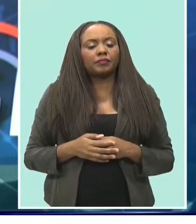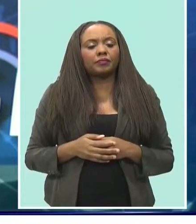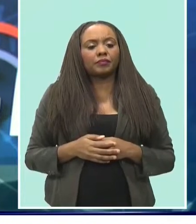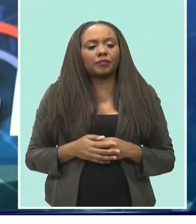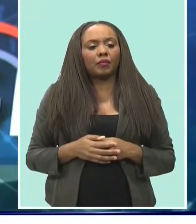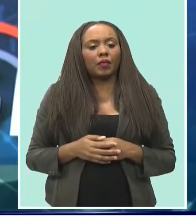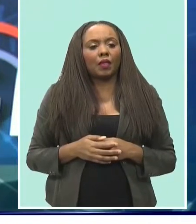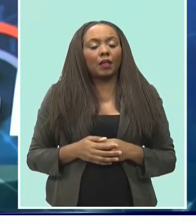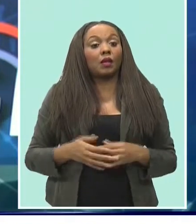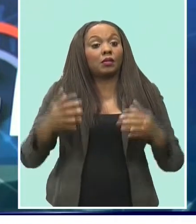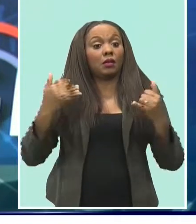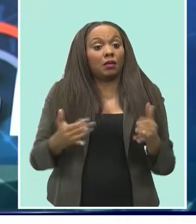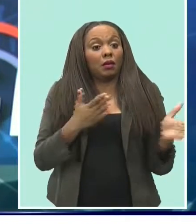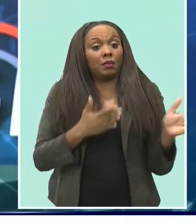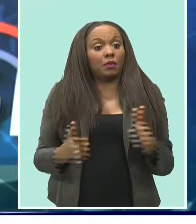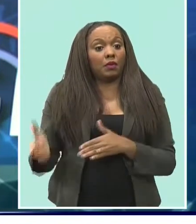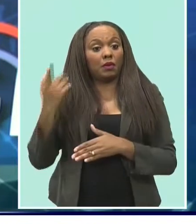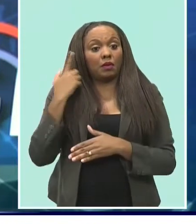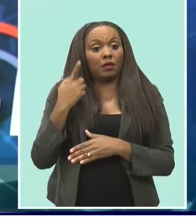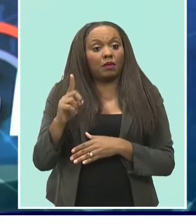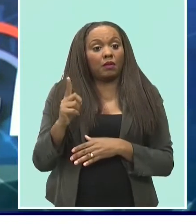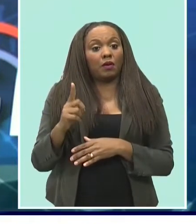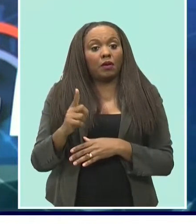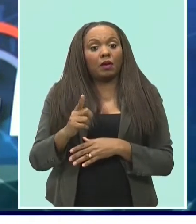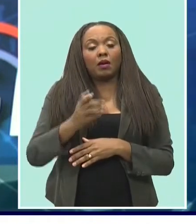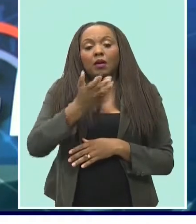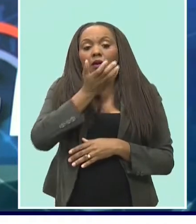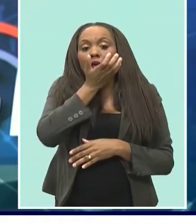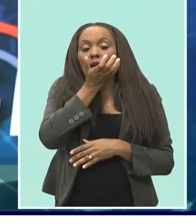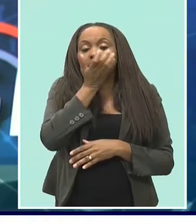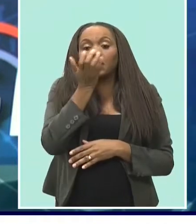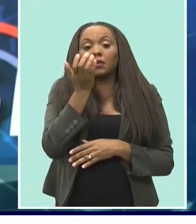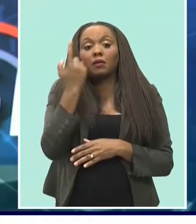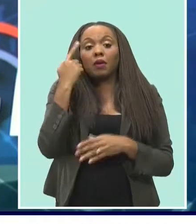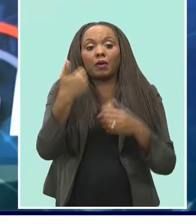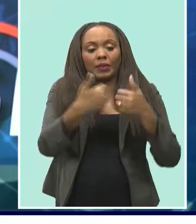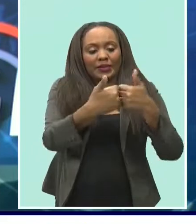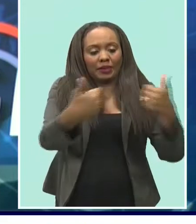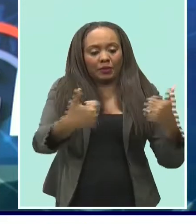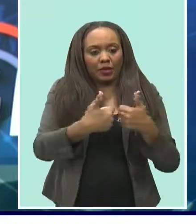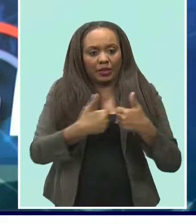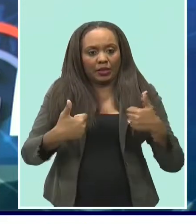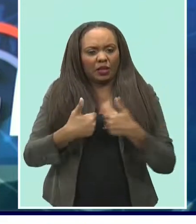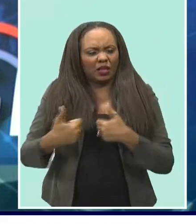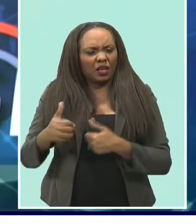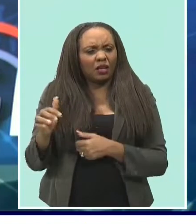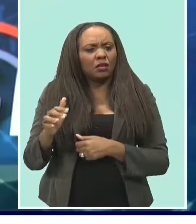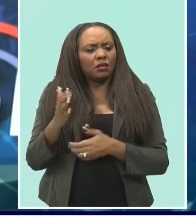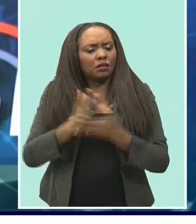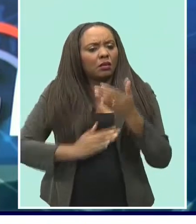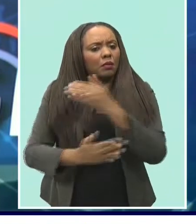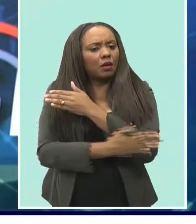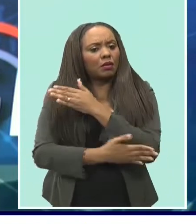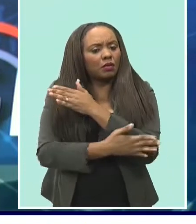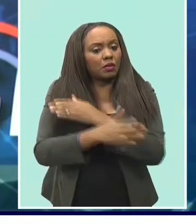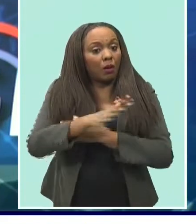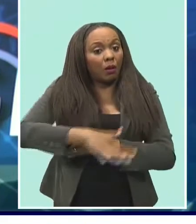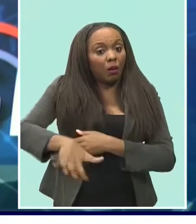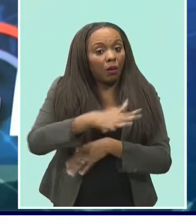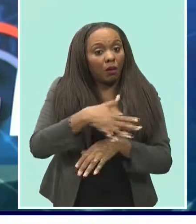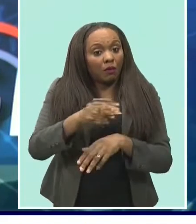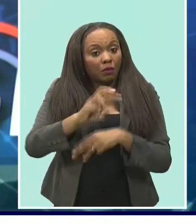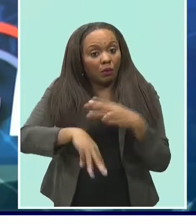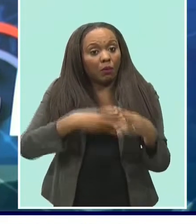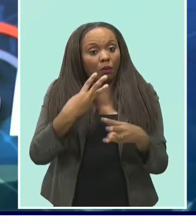to separate refuse and is currently done, that is, in a number of countries around the world. This, according